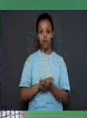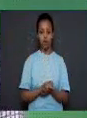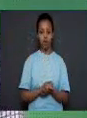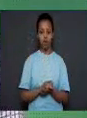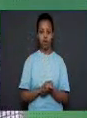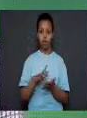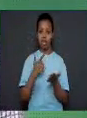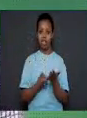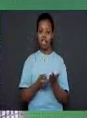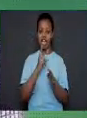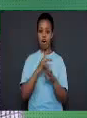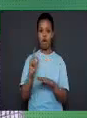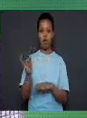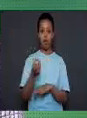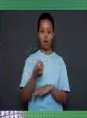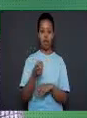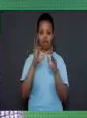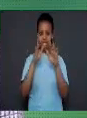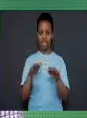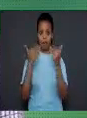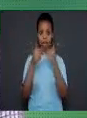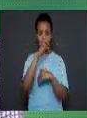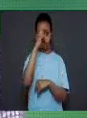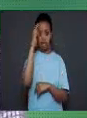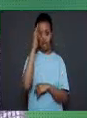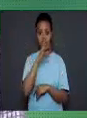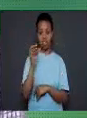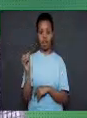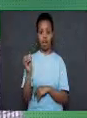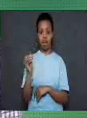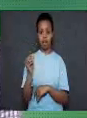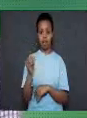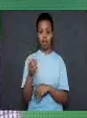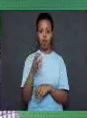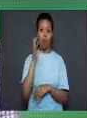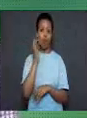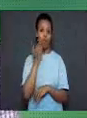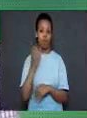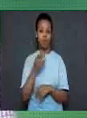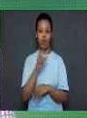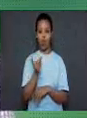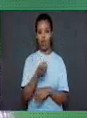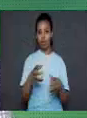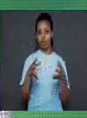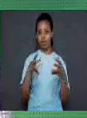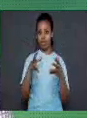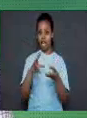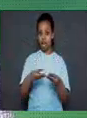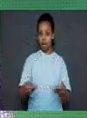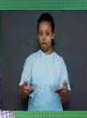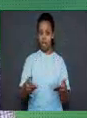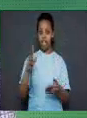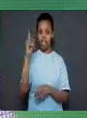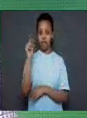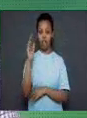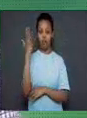Due to the high amount of rainfall and thick soil, temperate forests are able